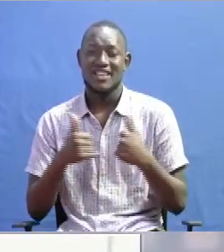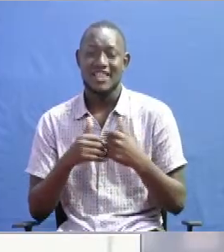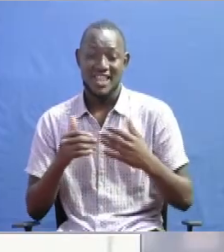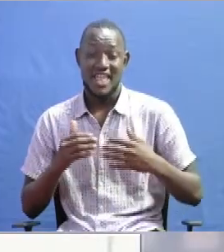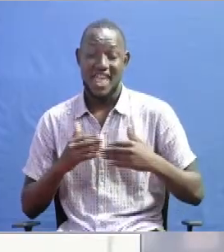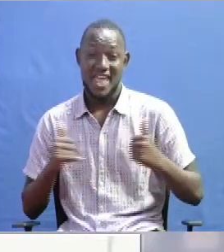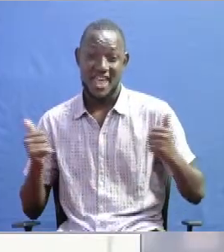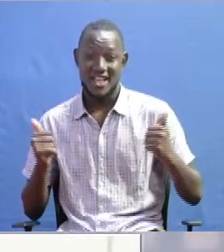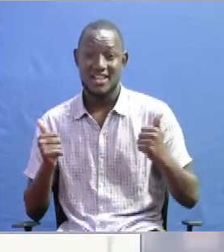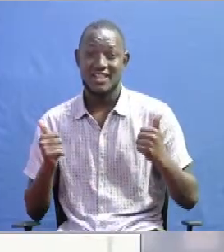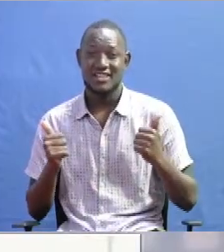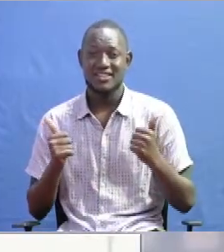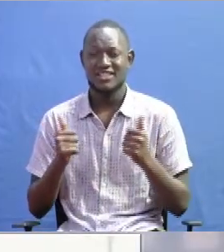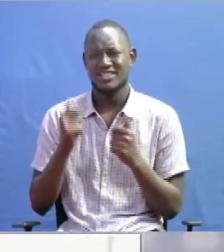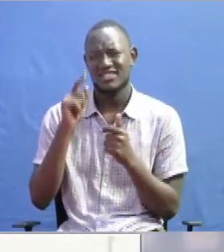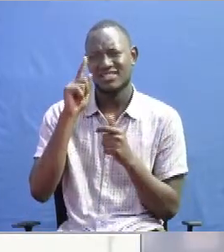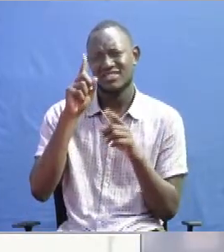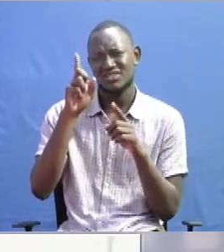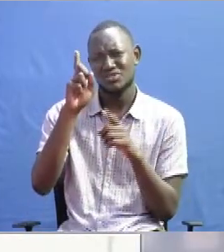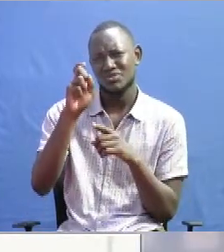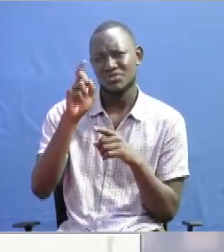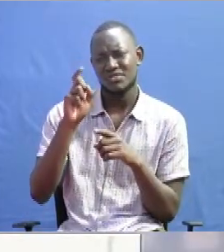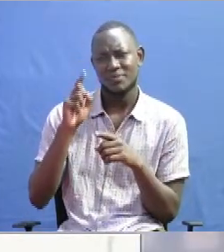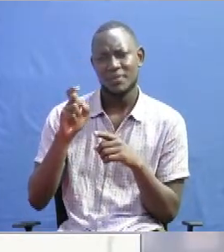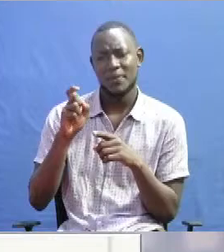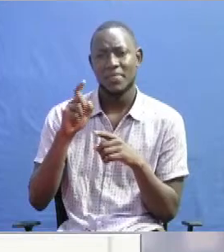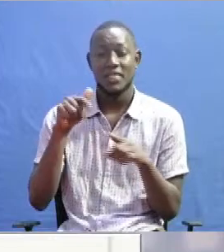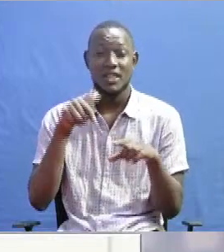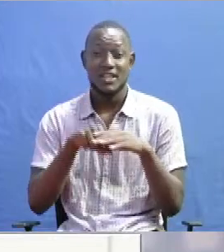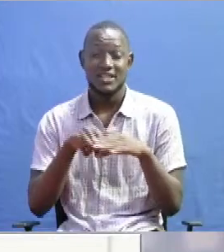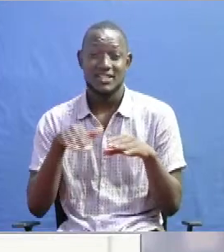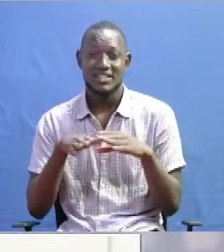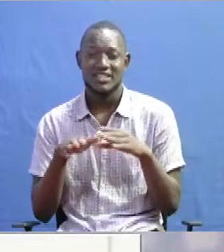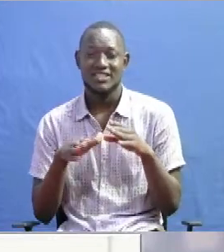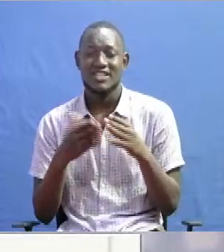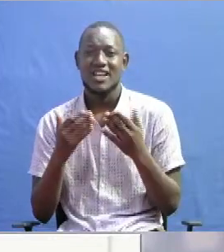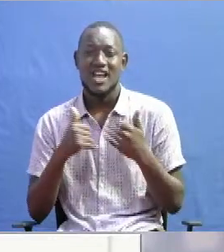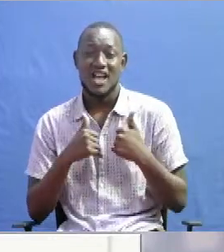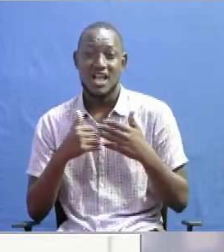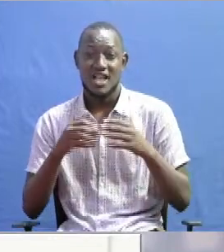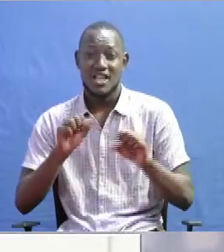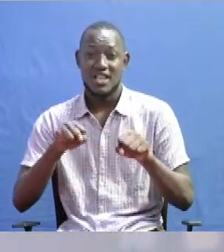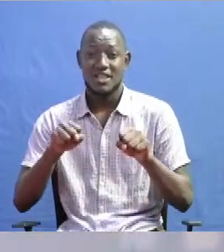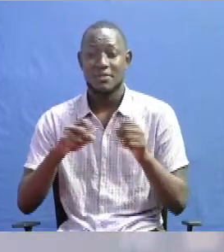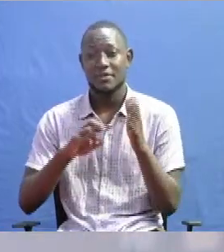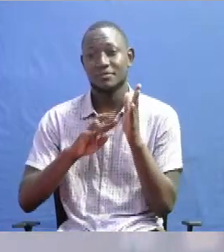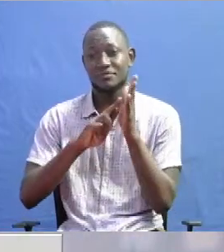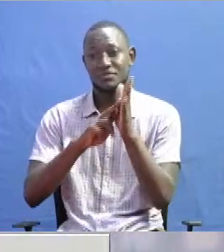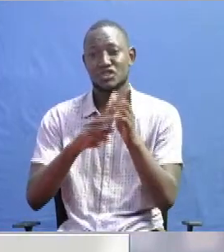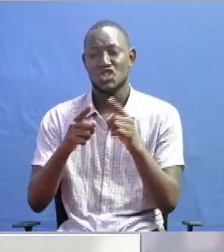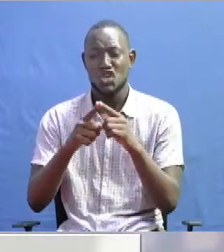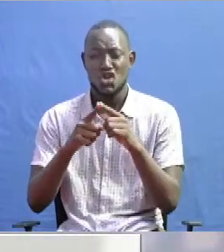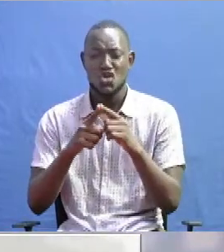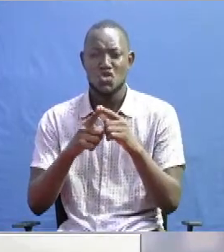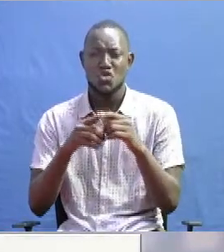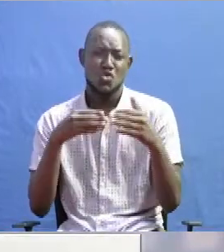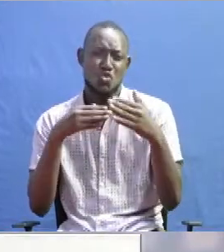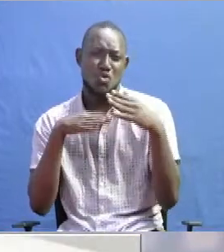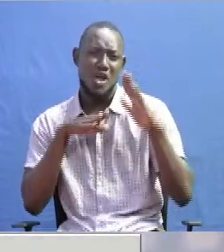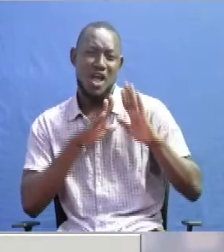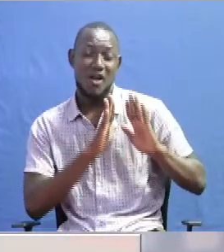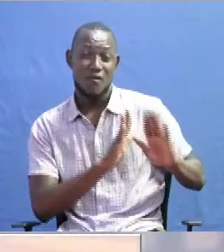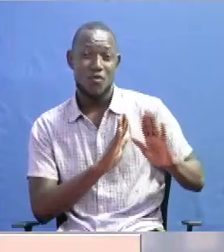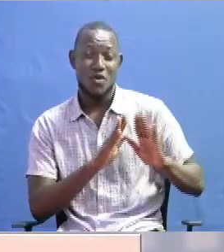concerns. In this case, it can be prevented due to reasons such as to prevent the spread or an